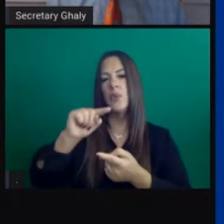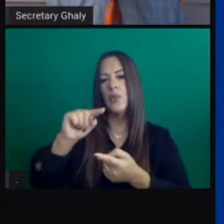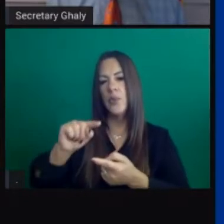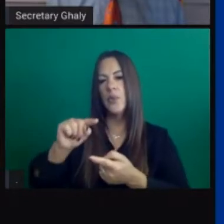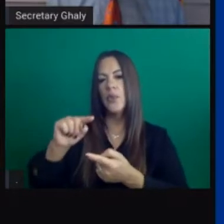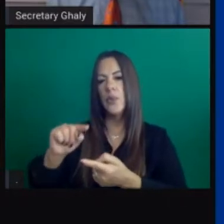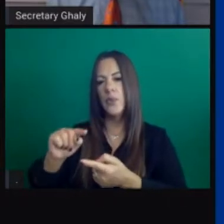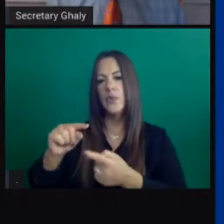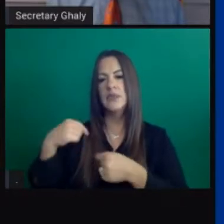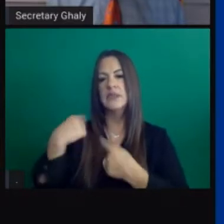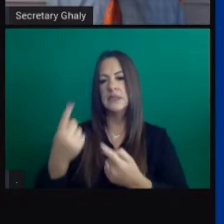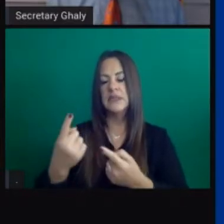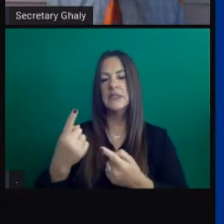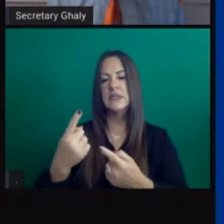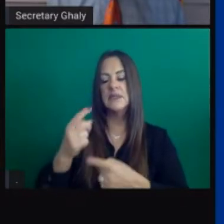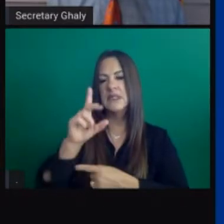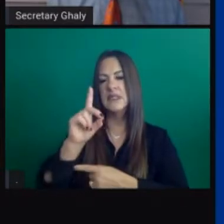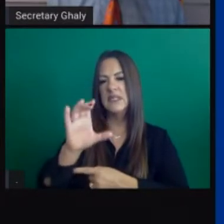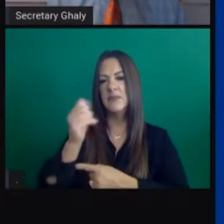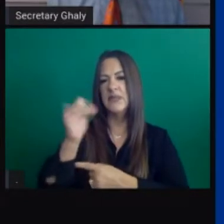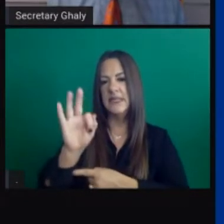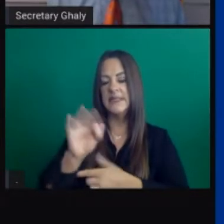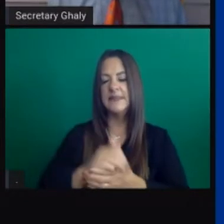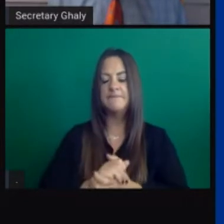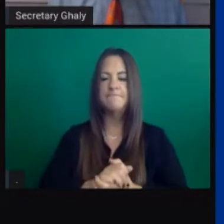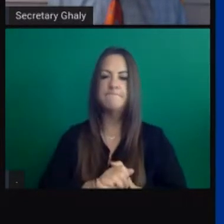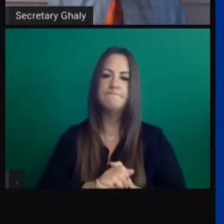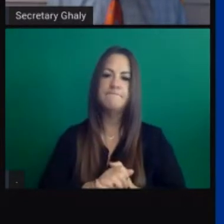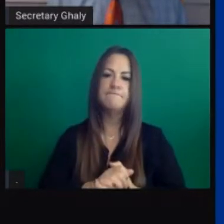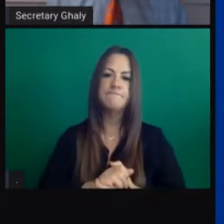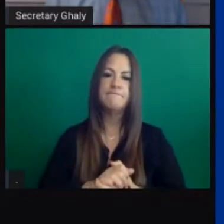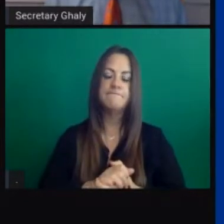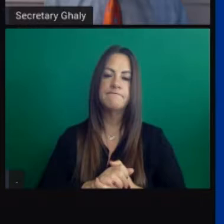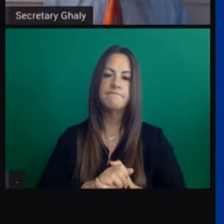19th of December. Next slide.